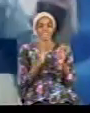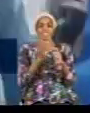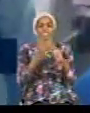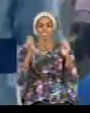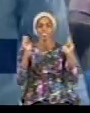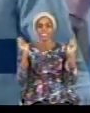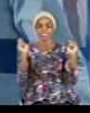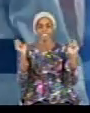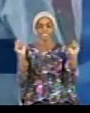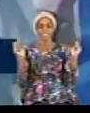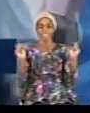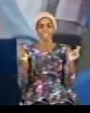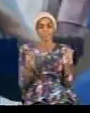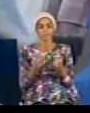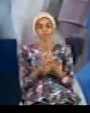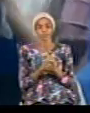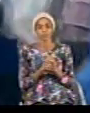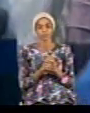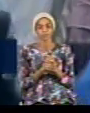Hallelujah.